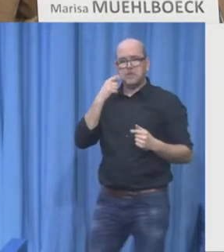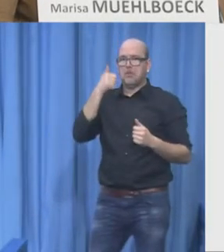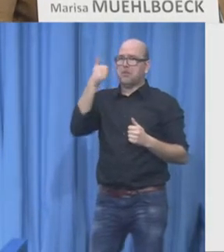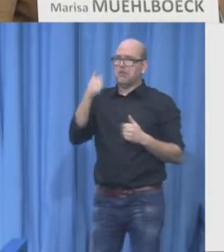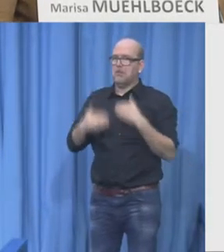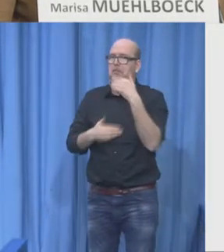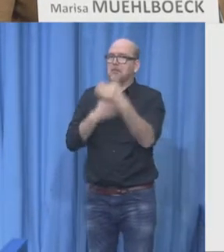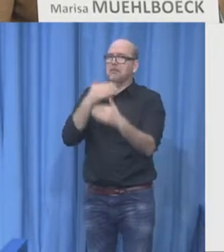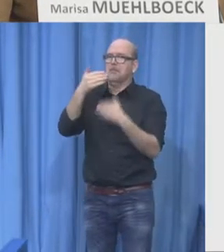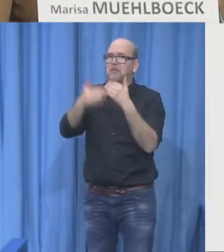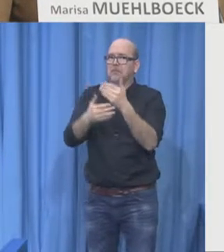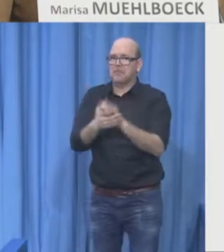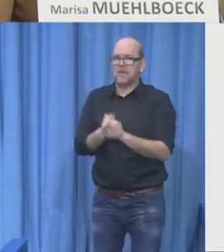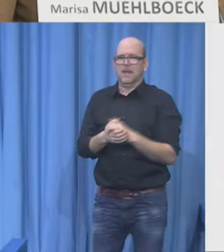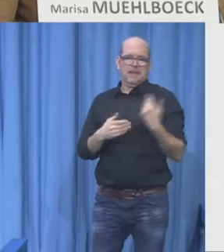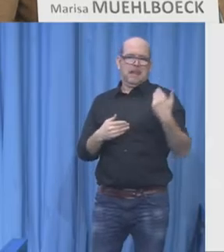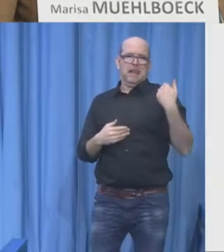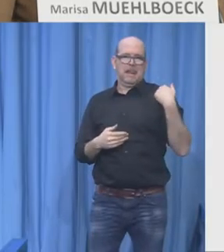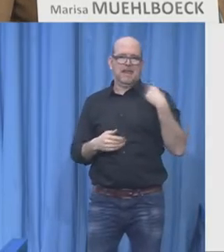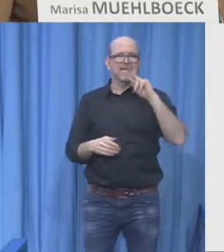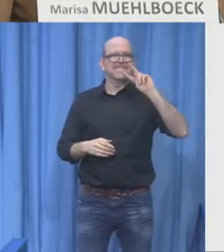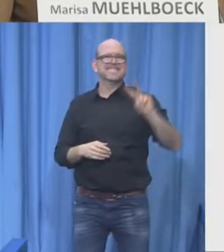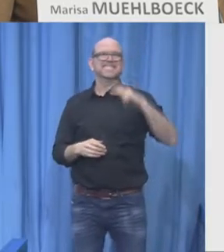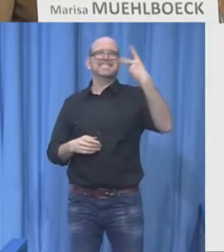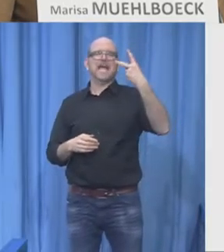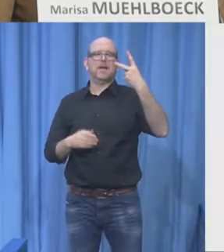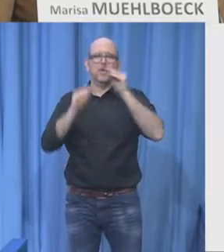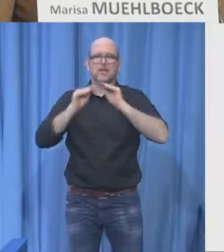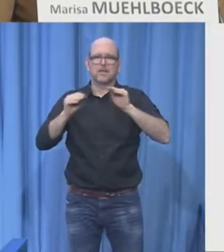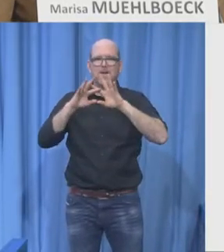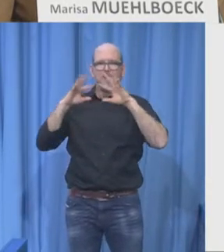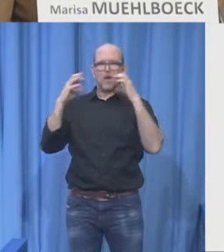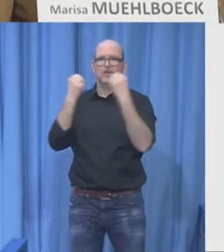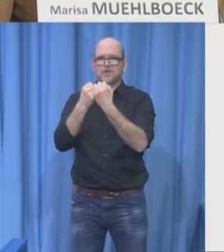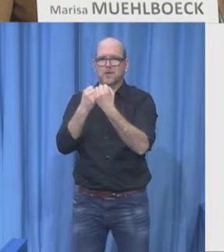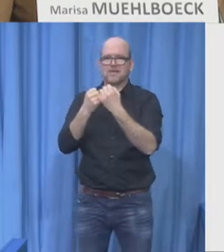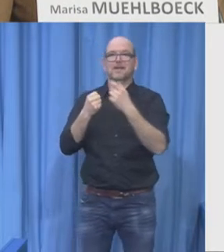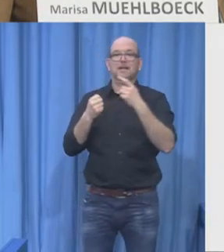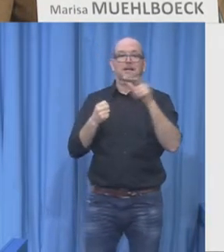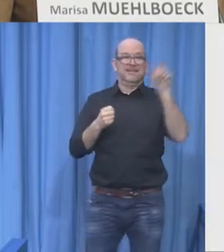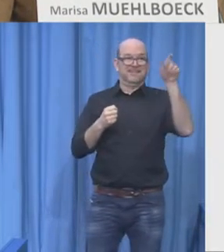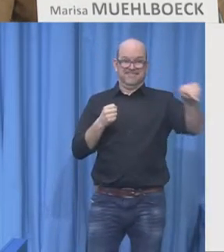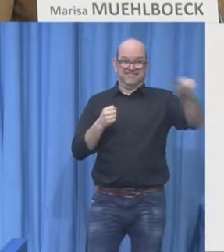course and increase the number of trained MTEs to six.